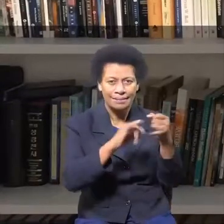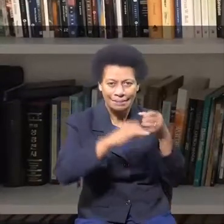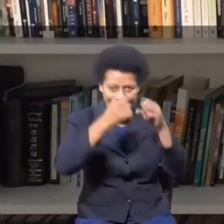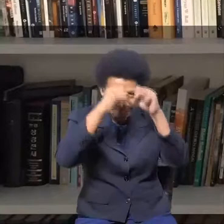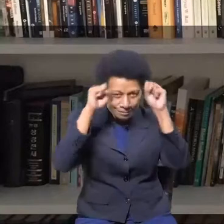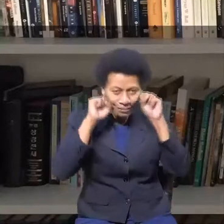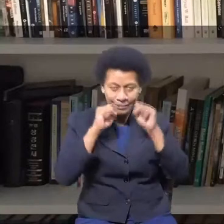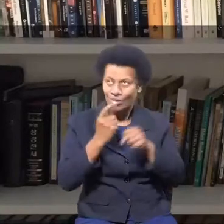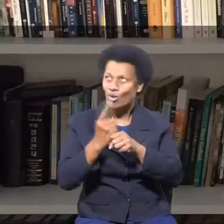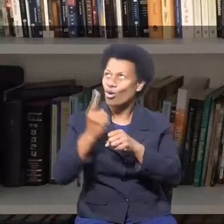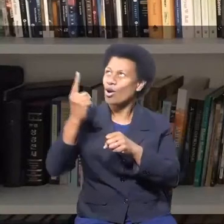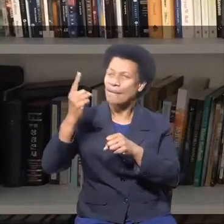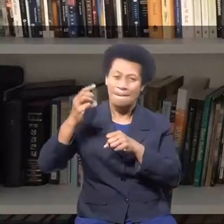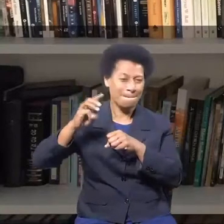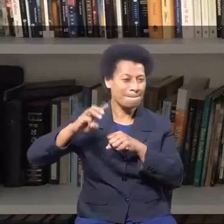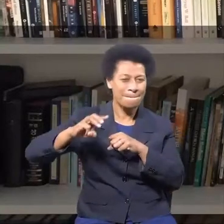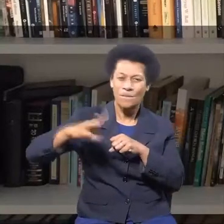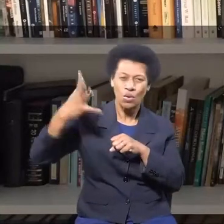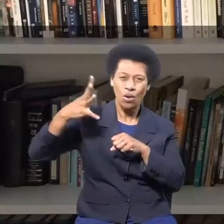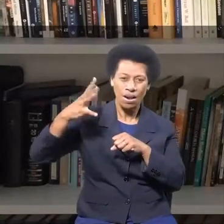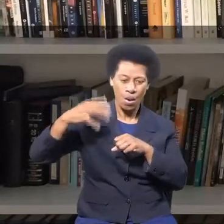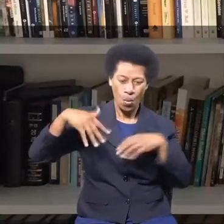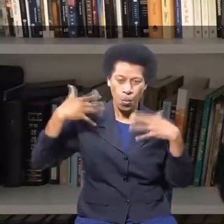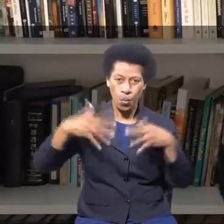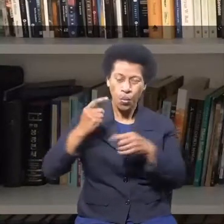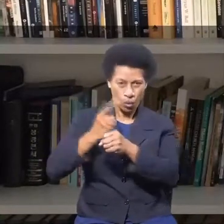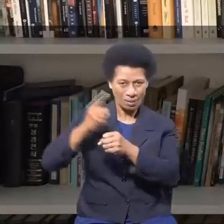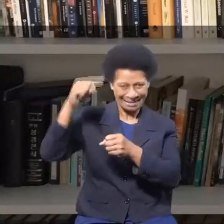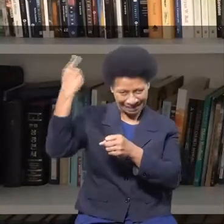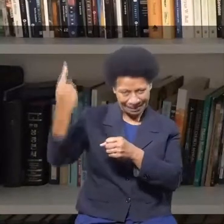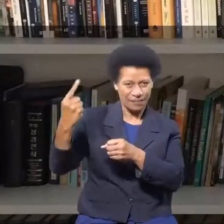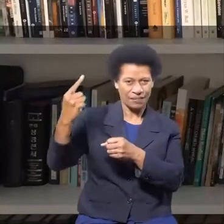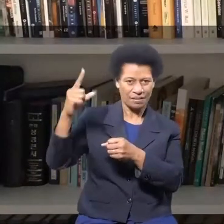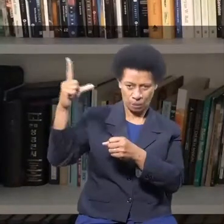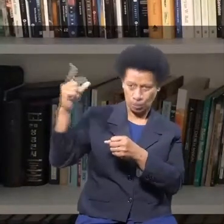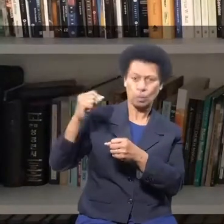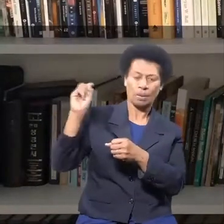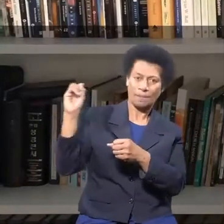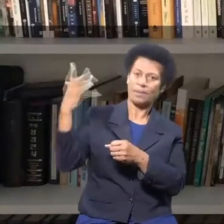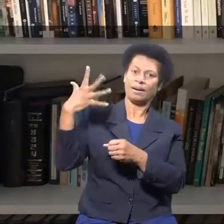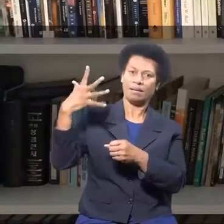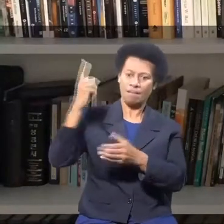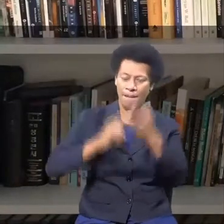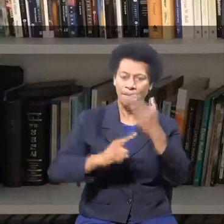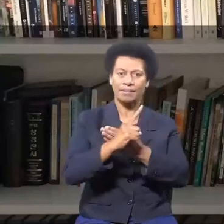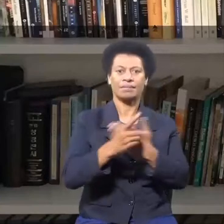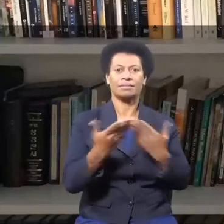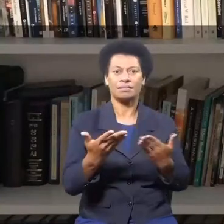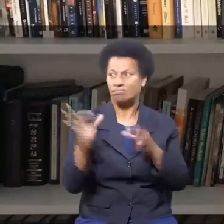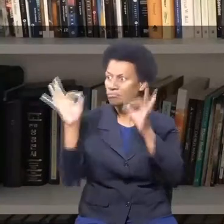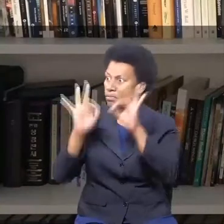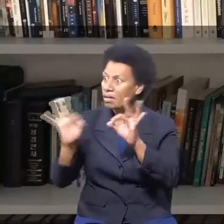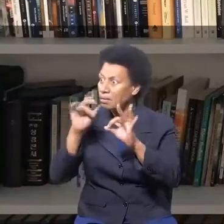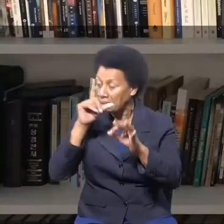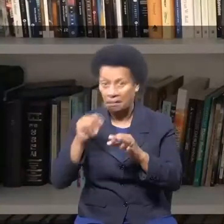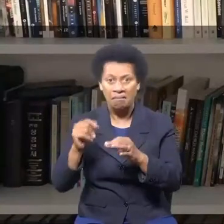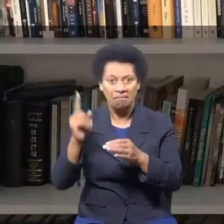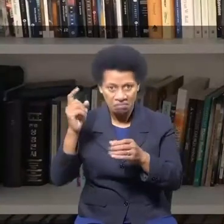perform supernatural miracles. He can bring things out of literally